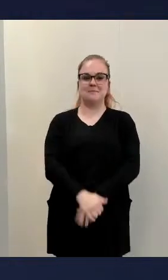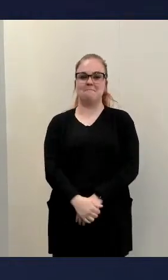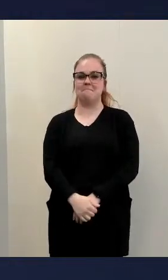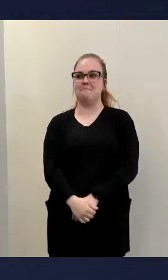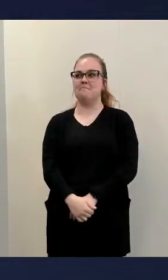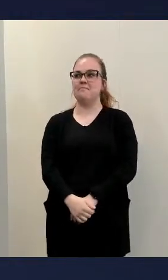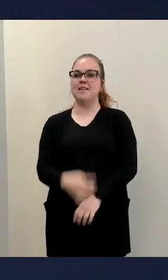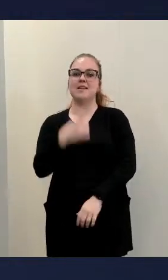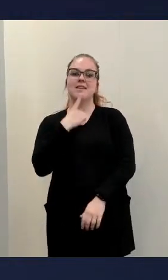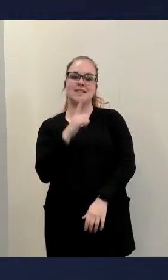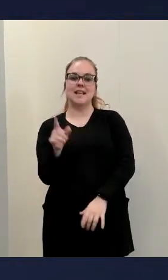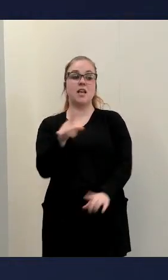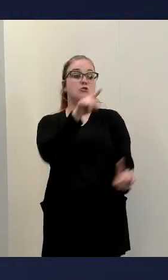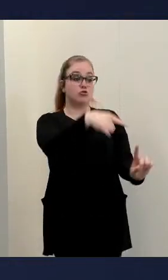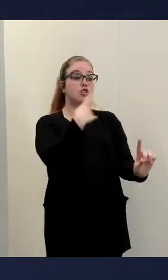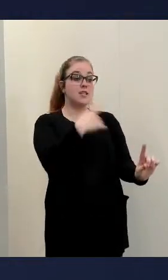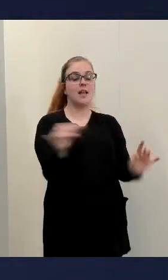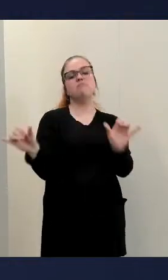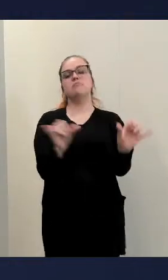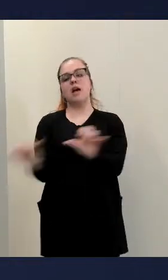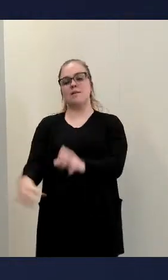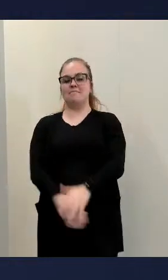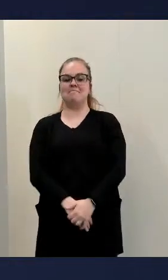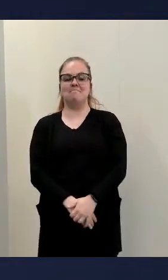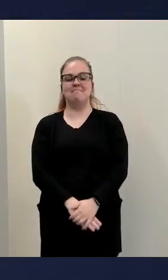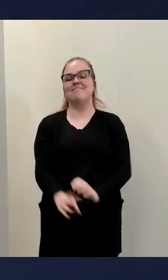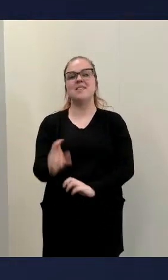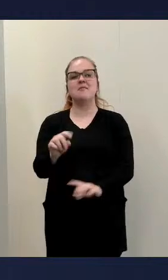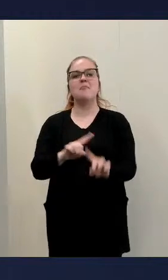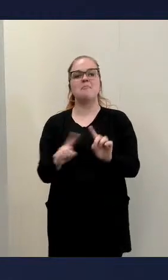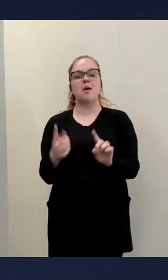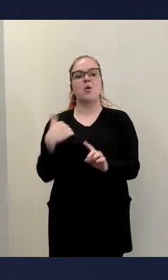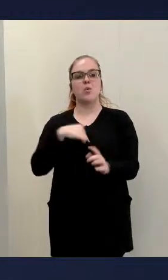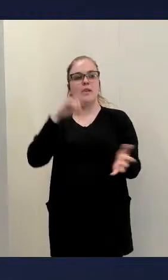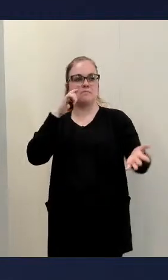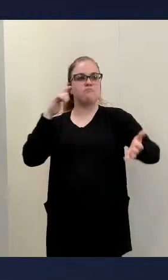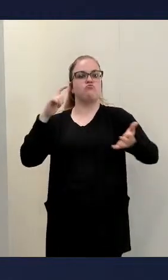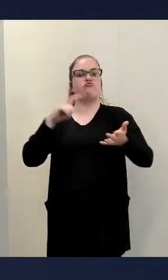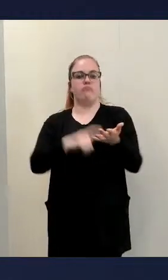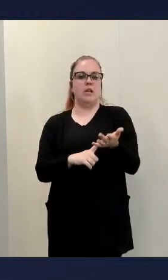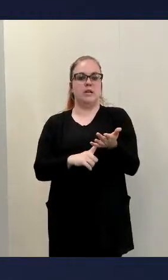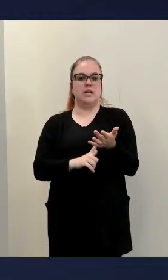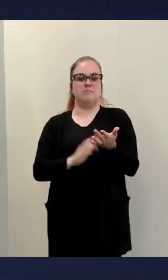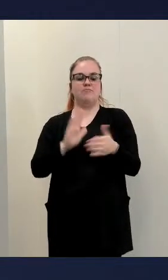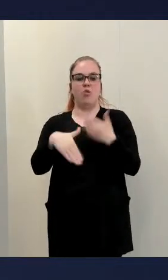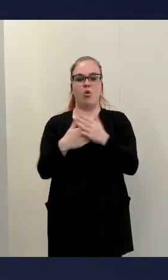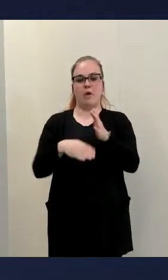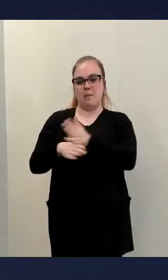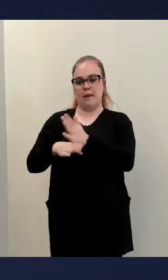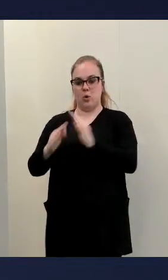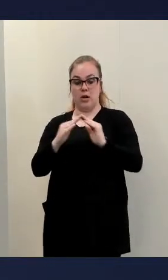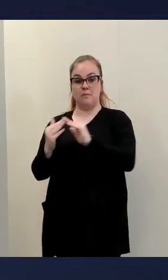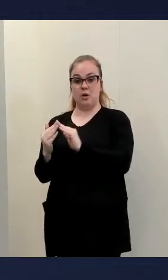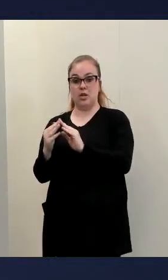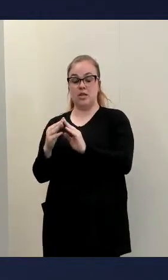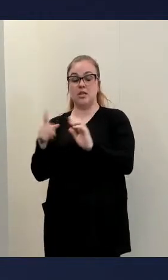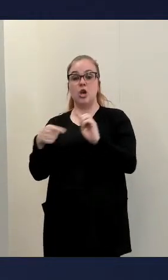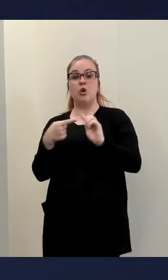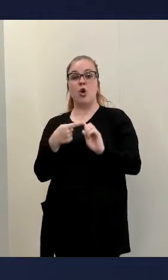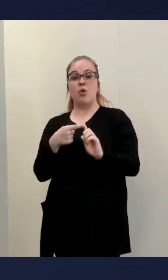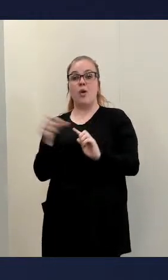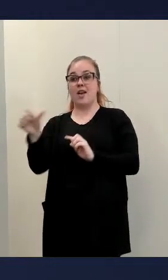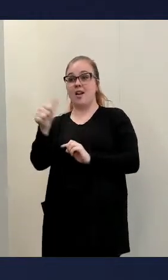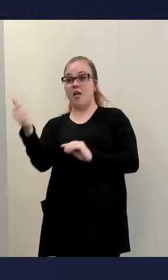I would say ditto what she says. No, but what we recognize in our minority communities, when